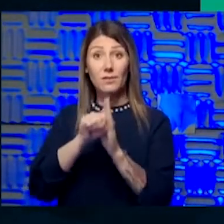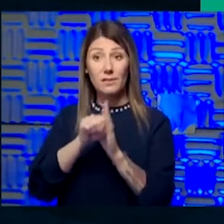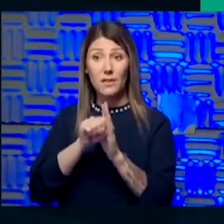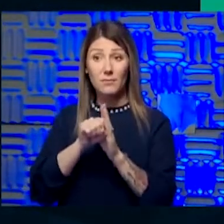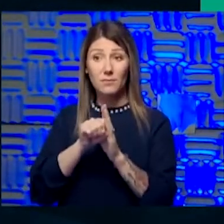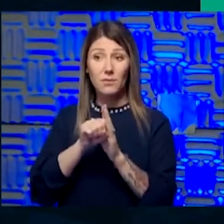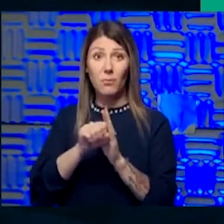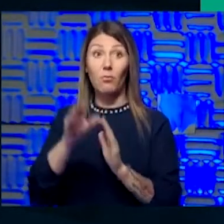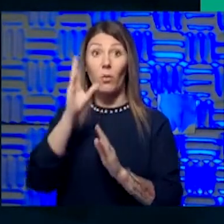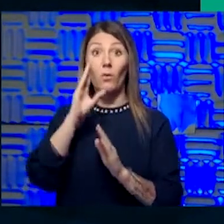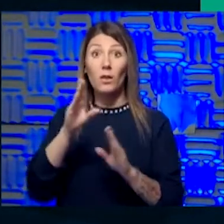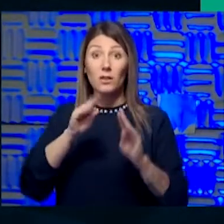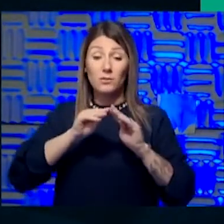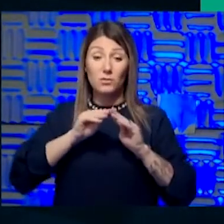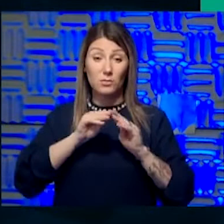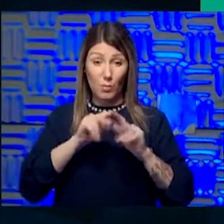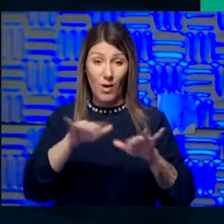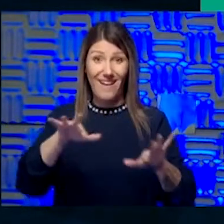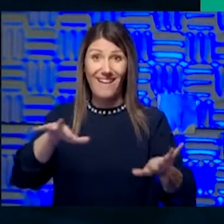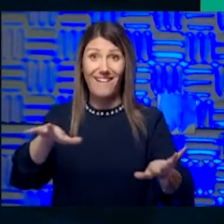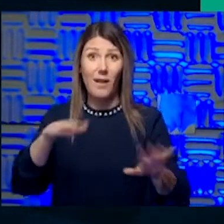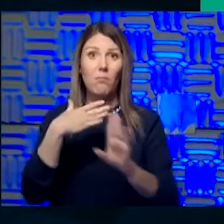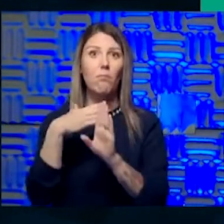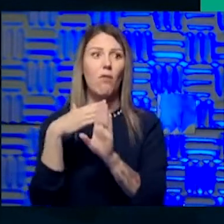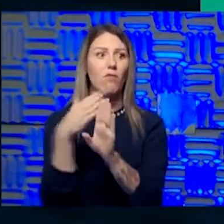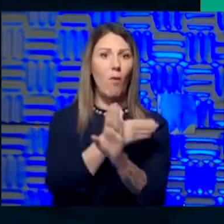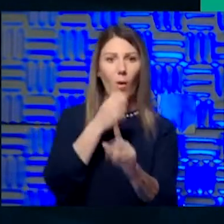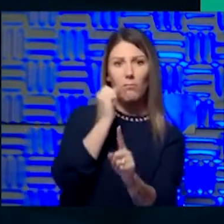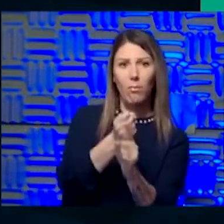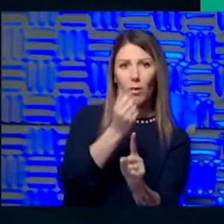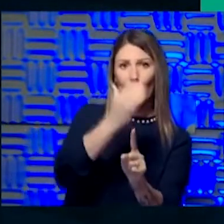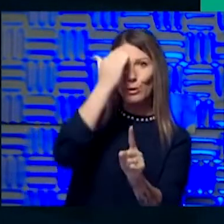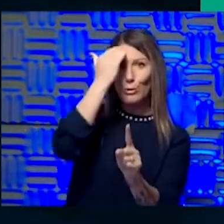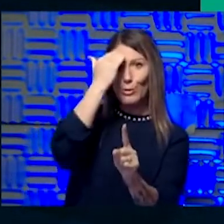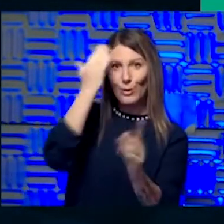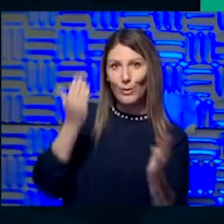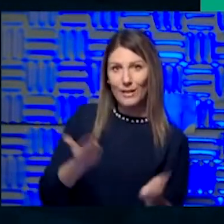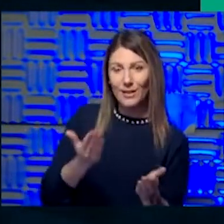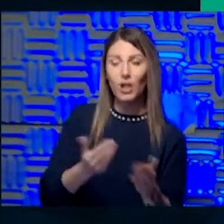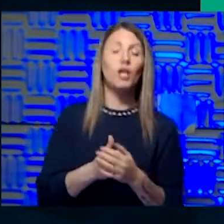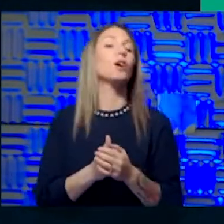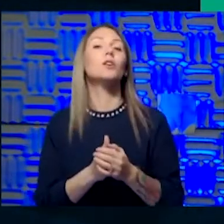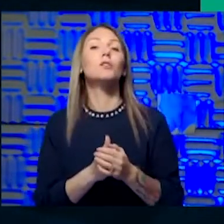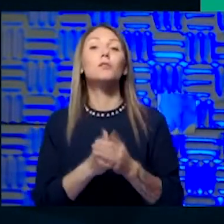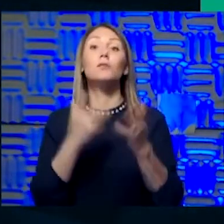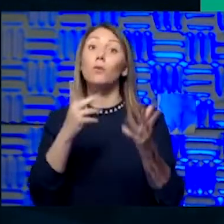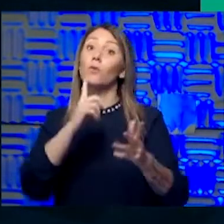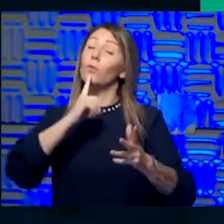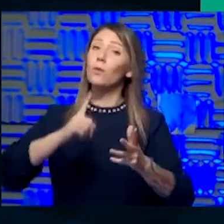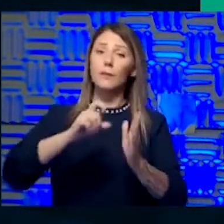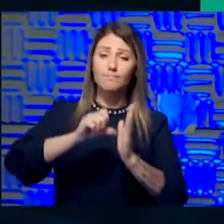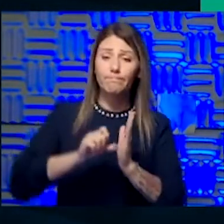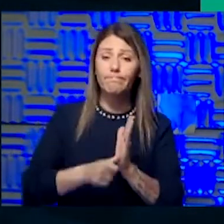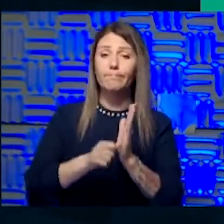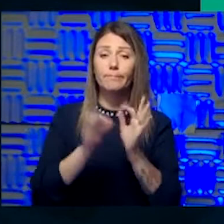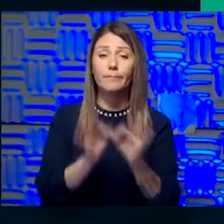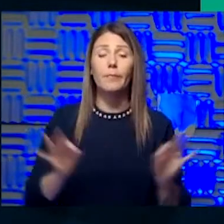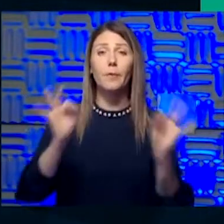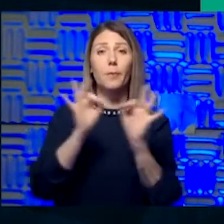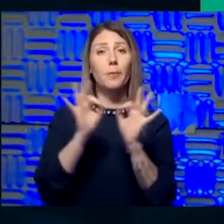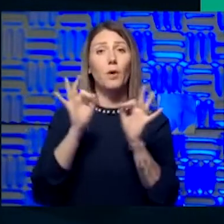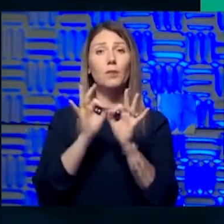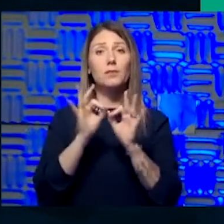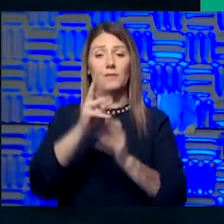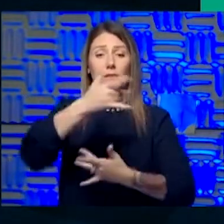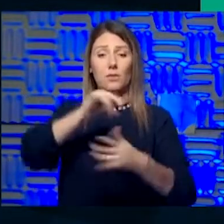were spreading way before we even knew about it, and brings home the message of importance of social